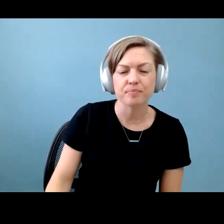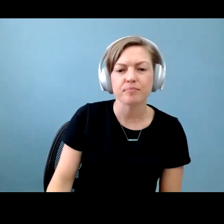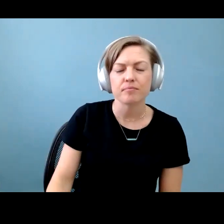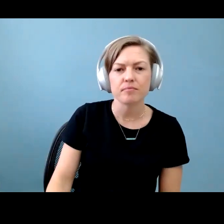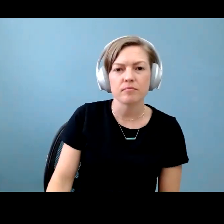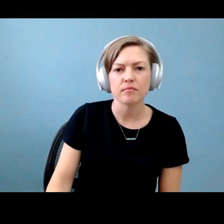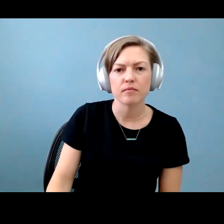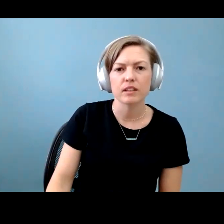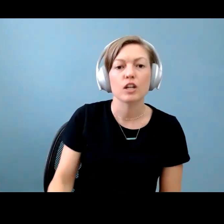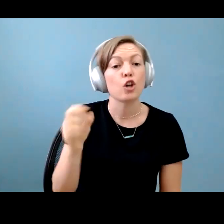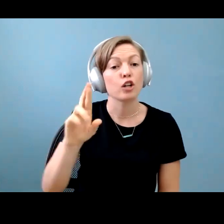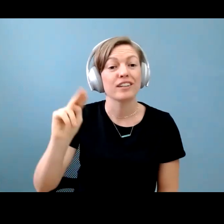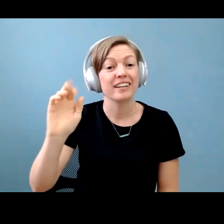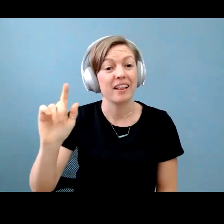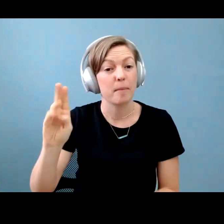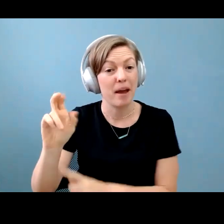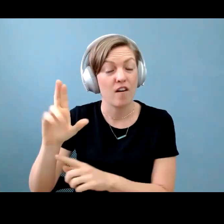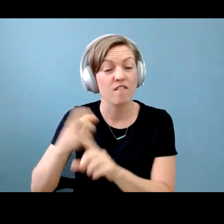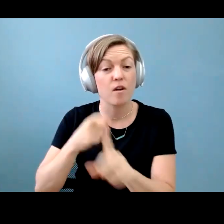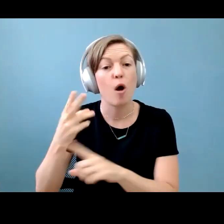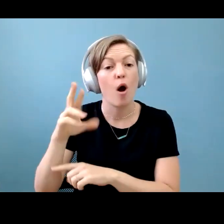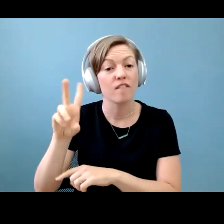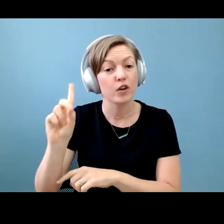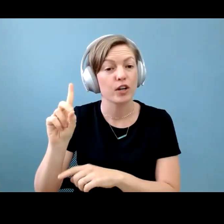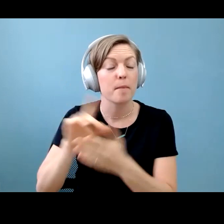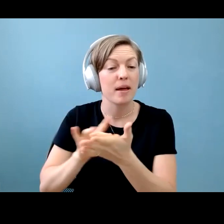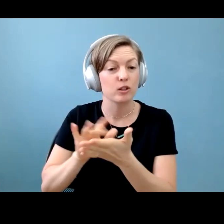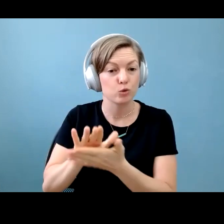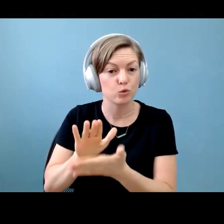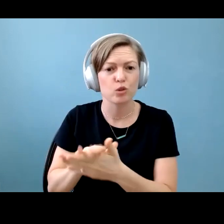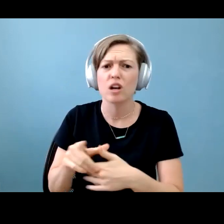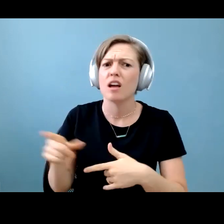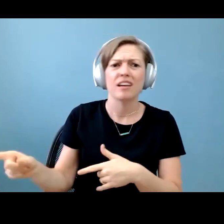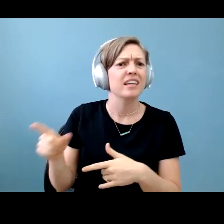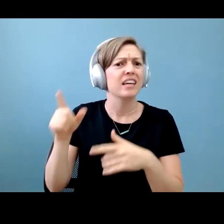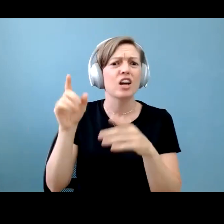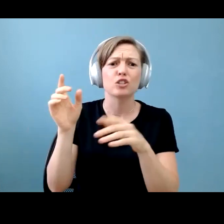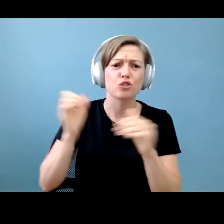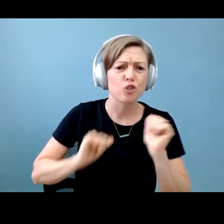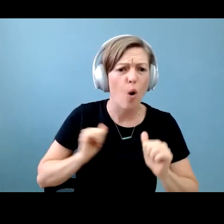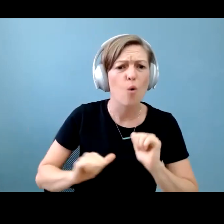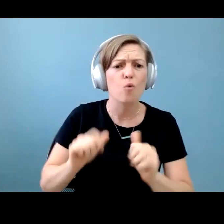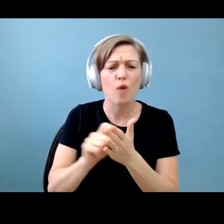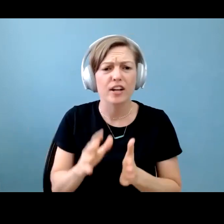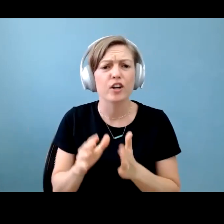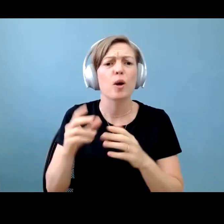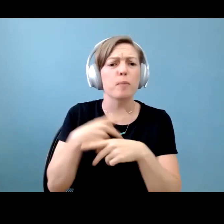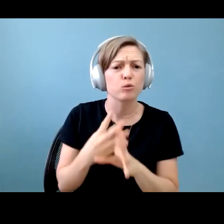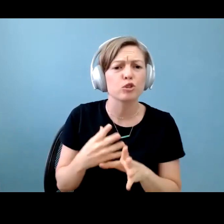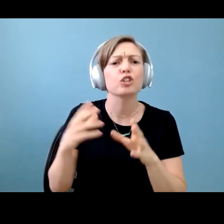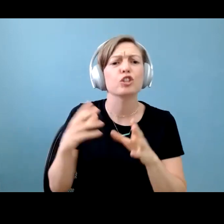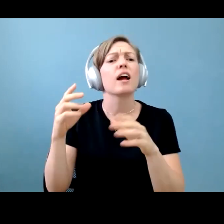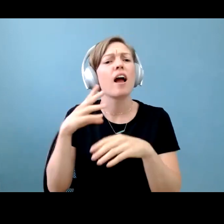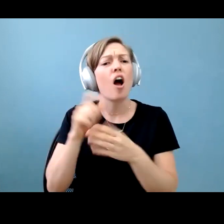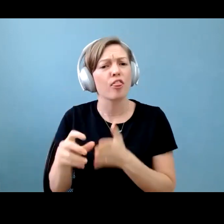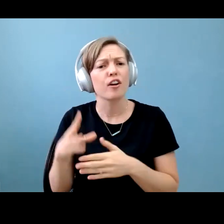from the Harvard Medical School. Neil is an award-winning showrunner, television writer and producer, physician, author, and a public